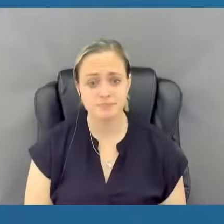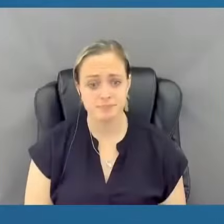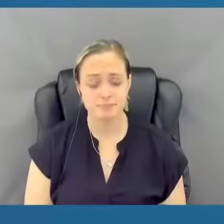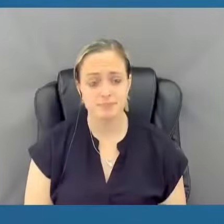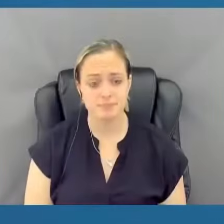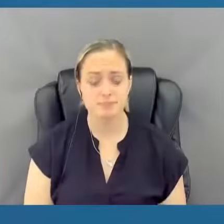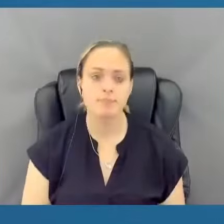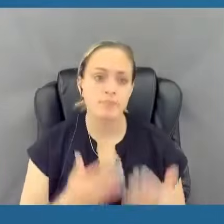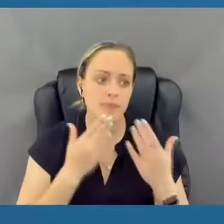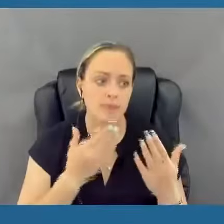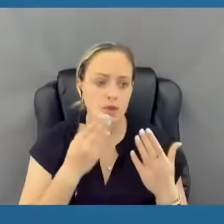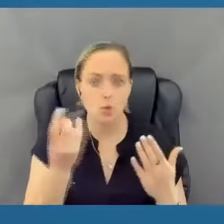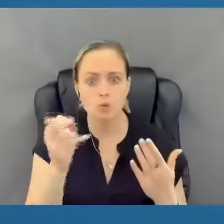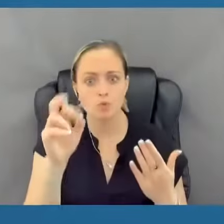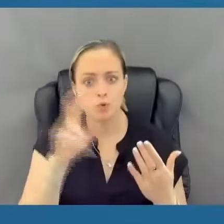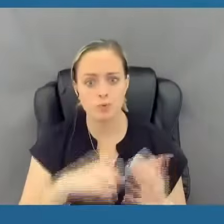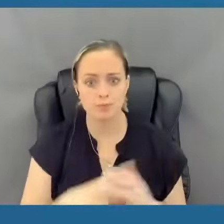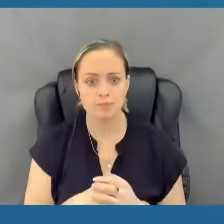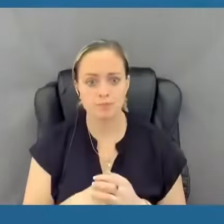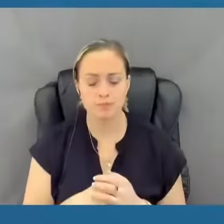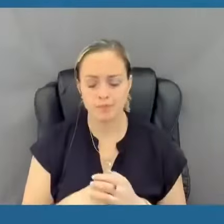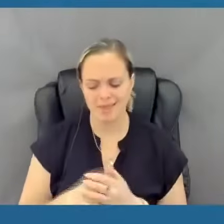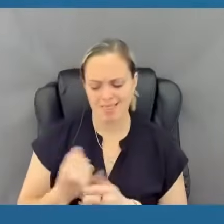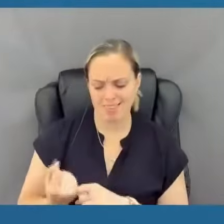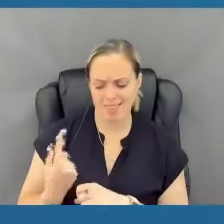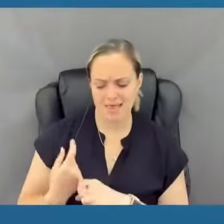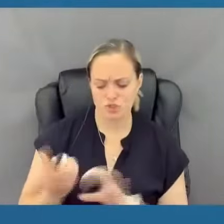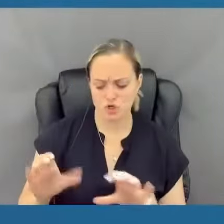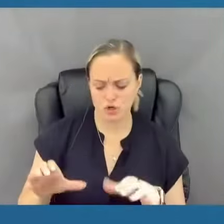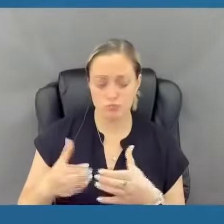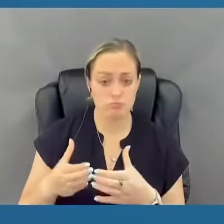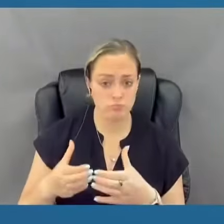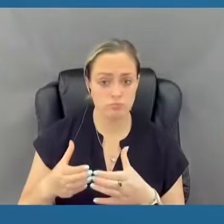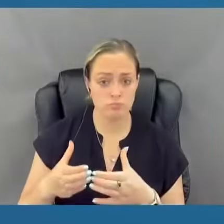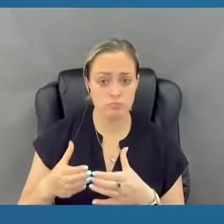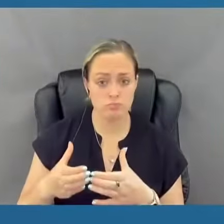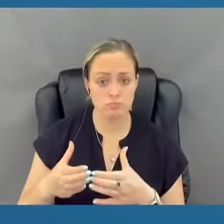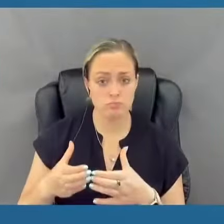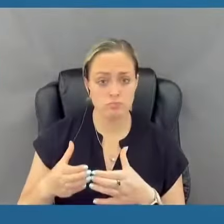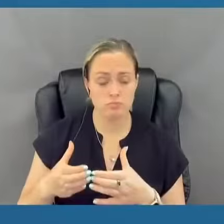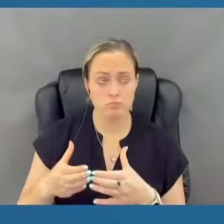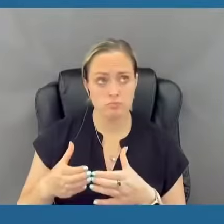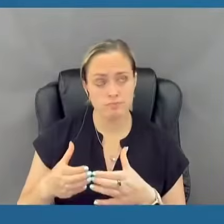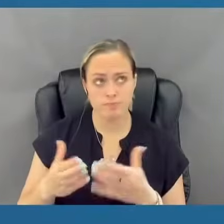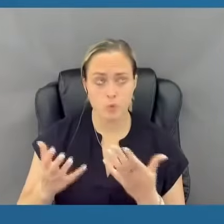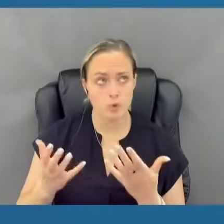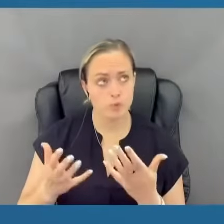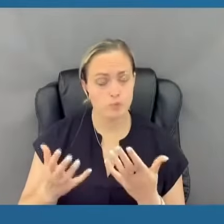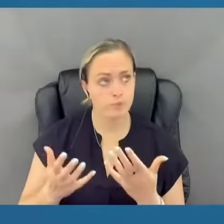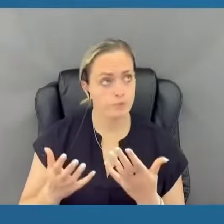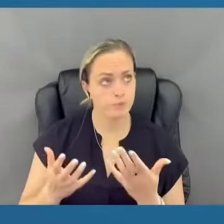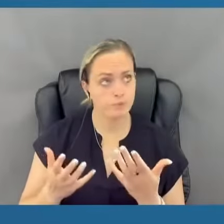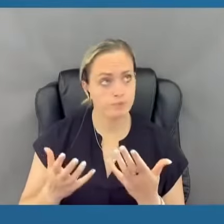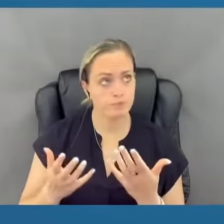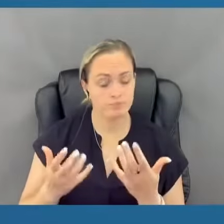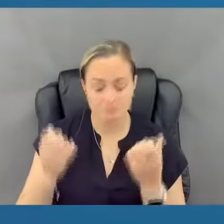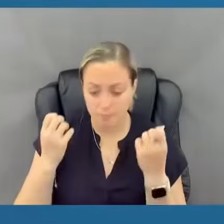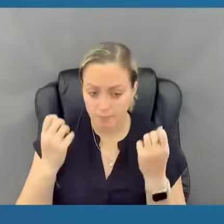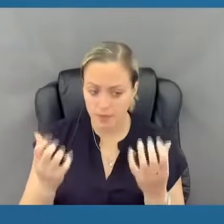Thank you, Comptroller. Last year when we gathered, there were so